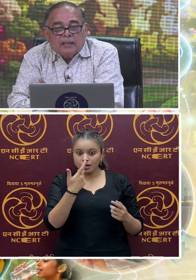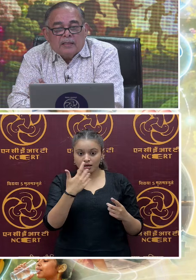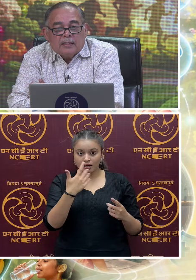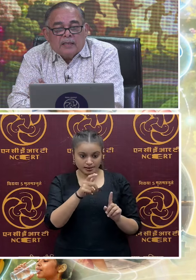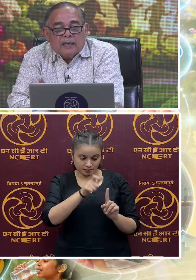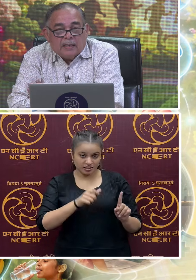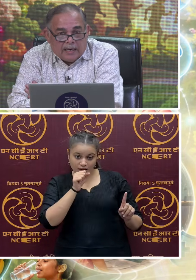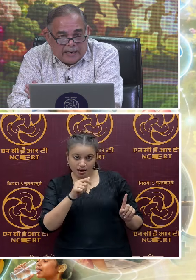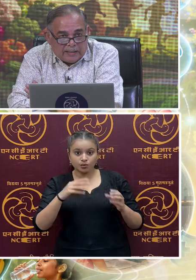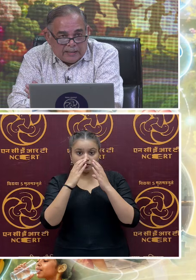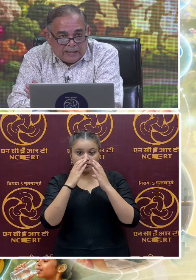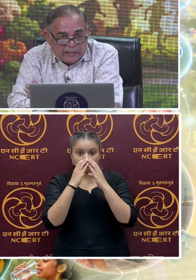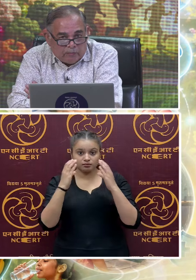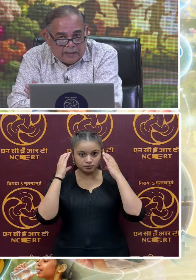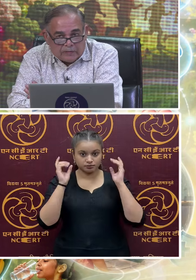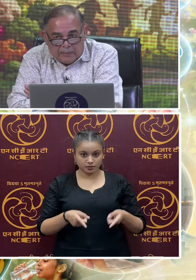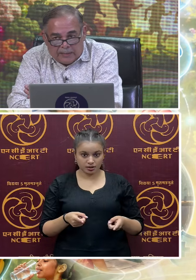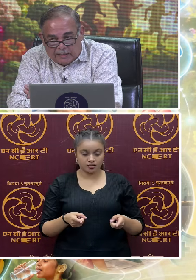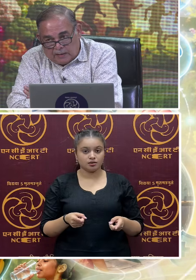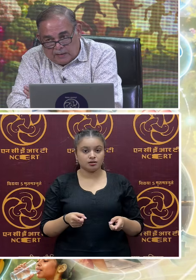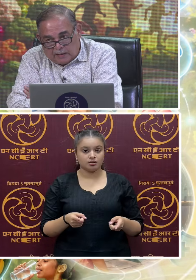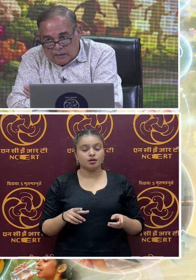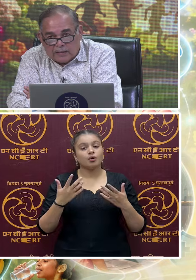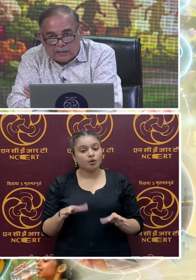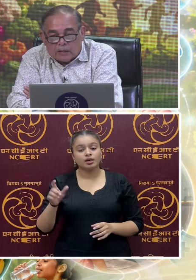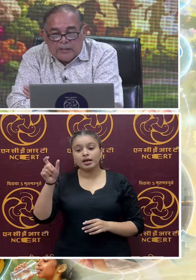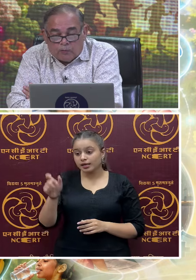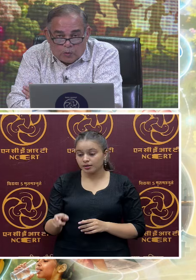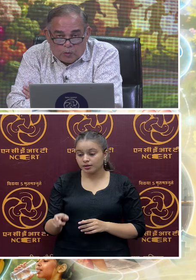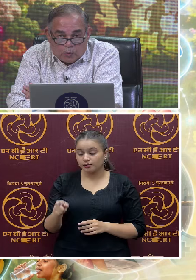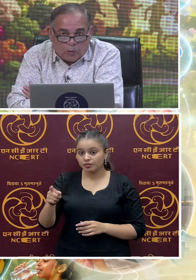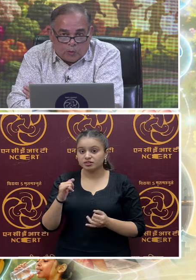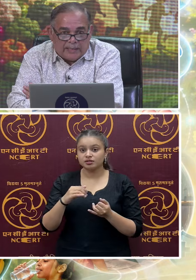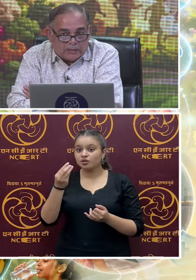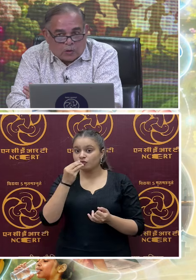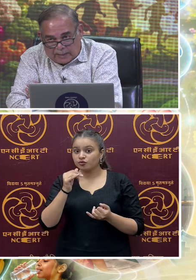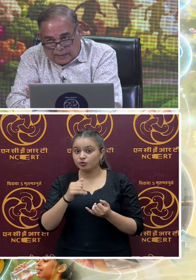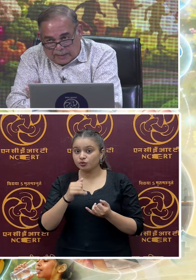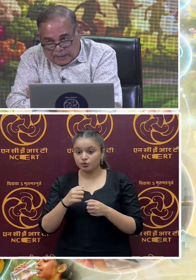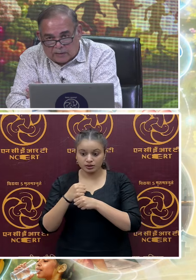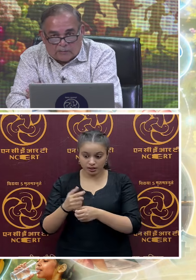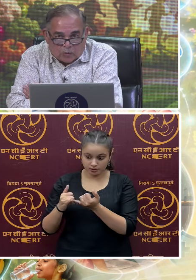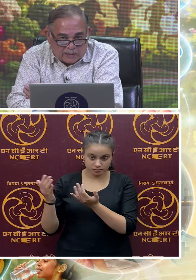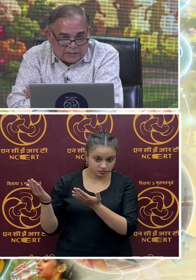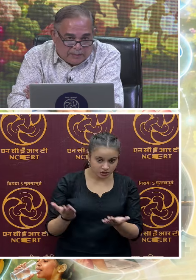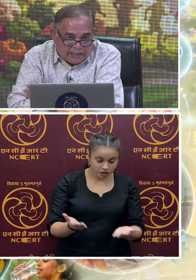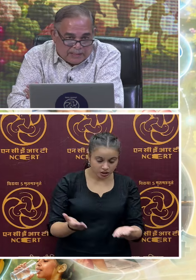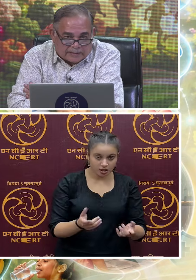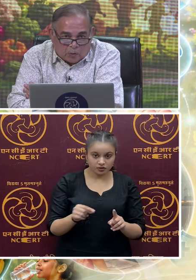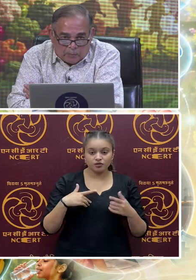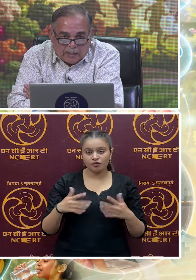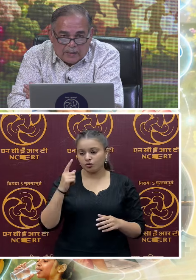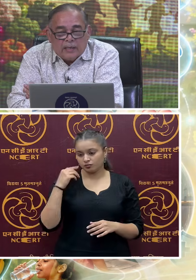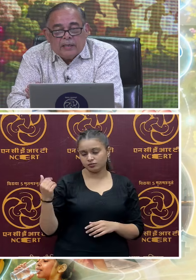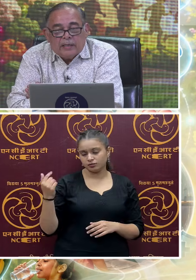sneezing. And even if somebody is serving the food to a guest or to the siblings